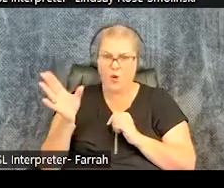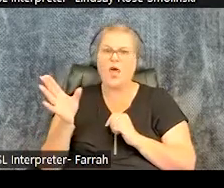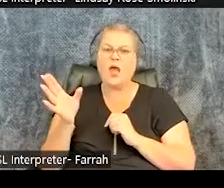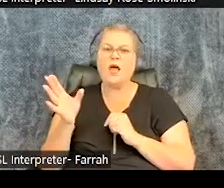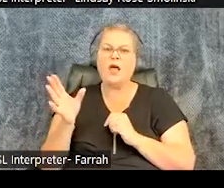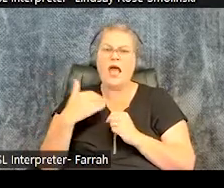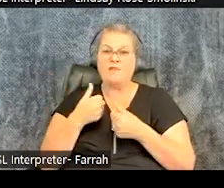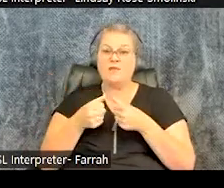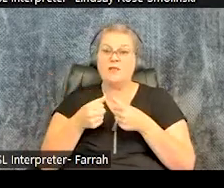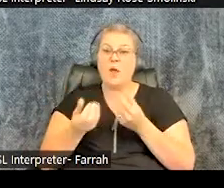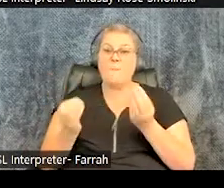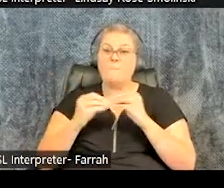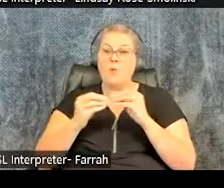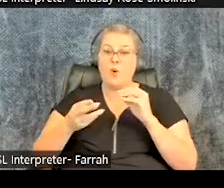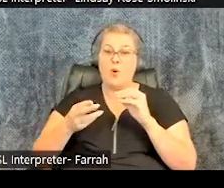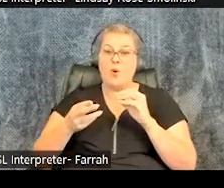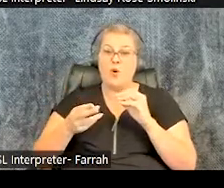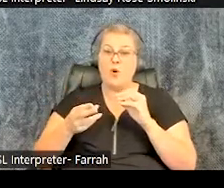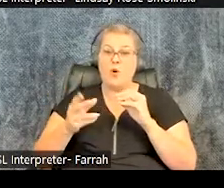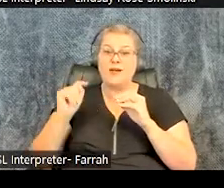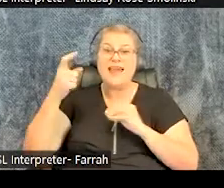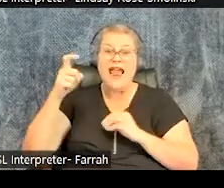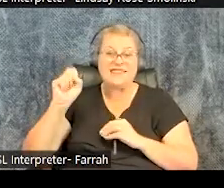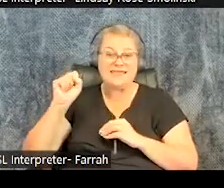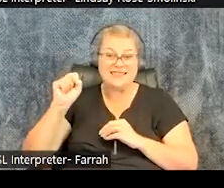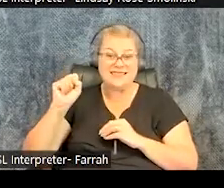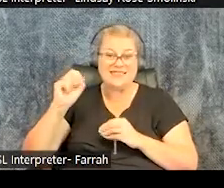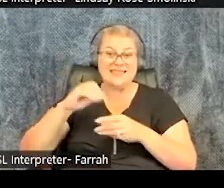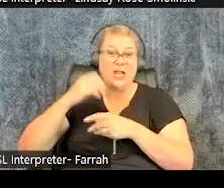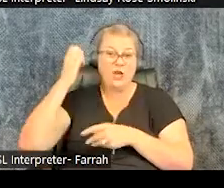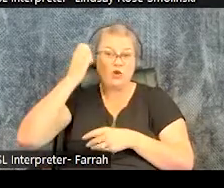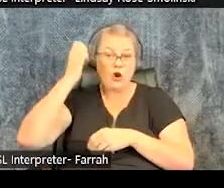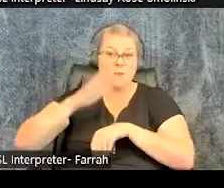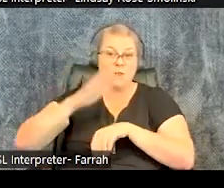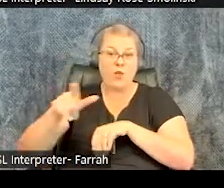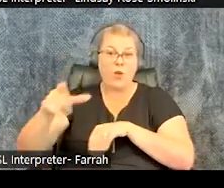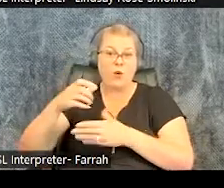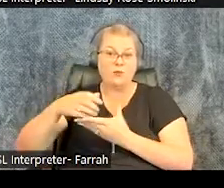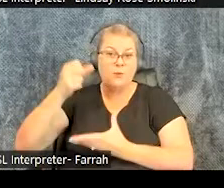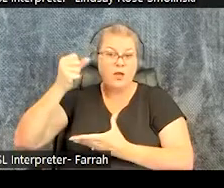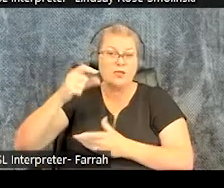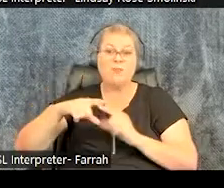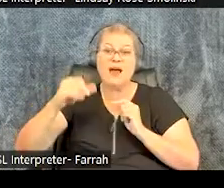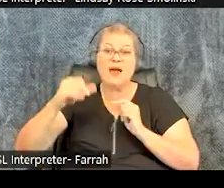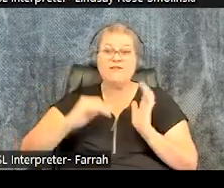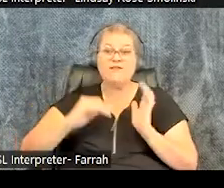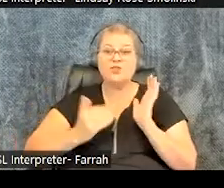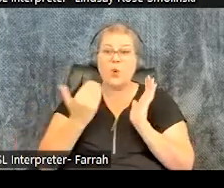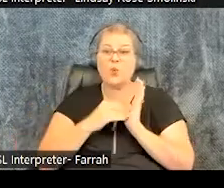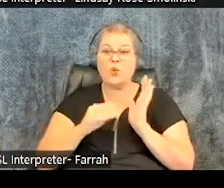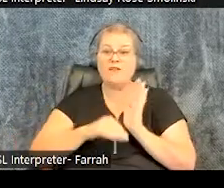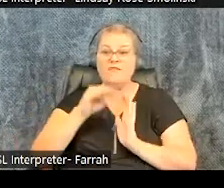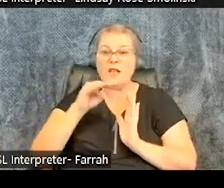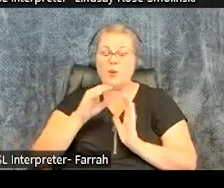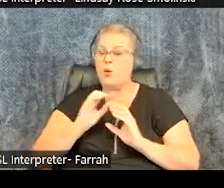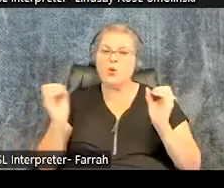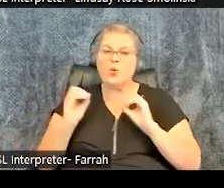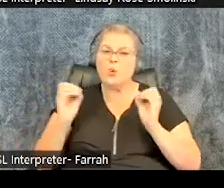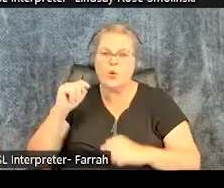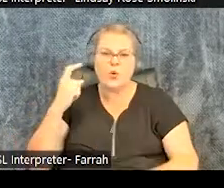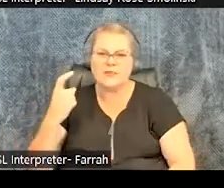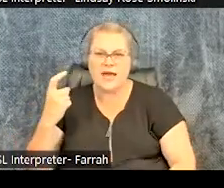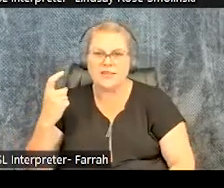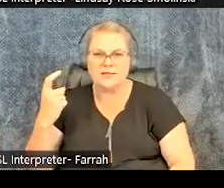deposits, taxes in Europe on those bottles. But if you have a refillable bottle, it's no tax.